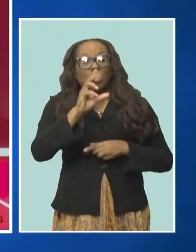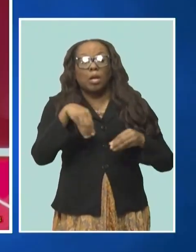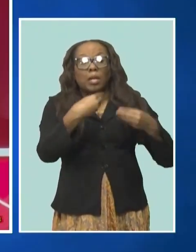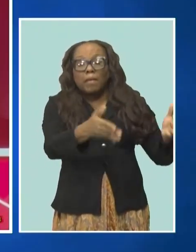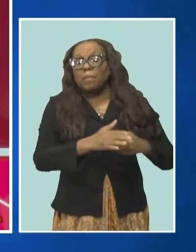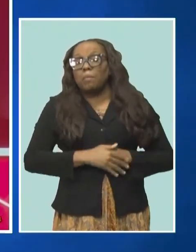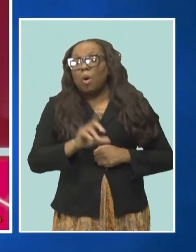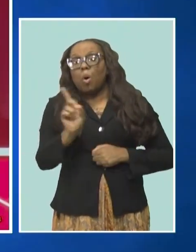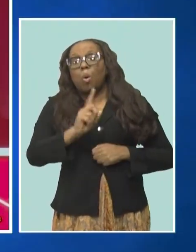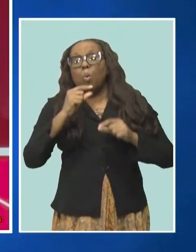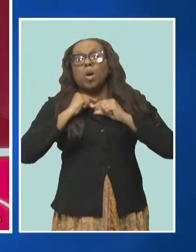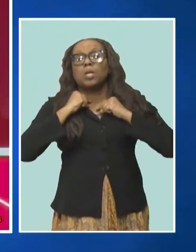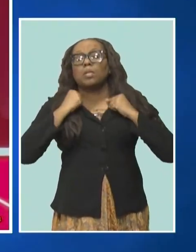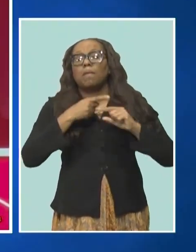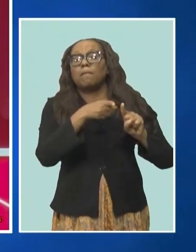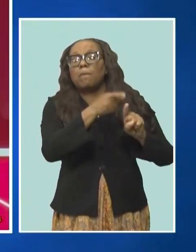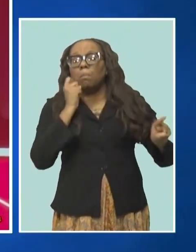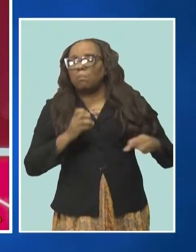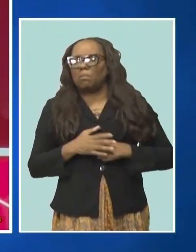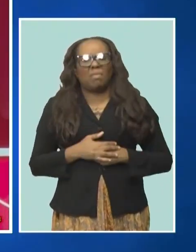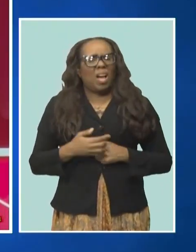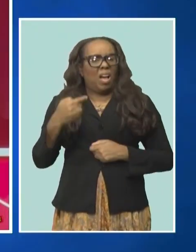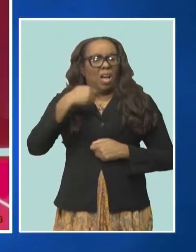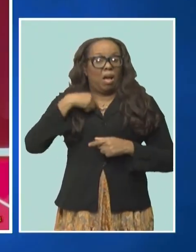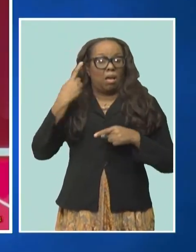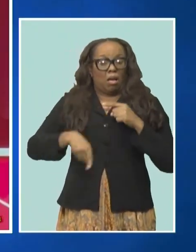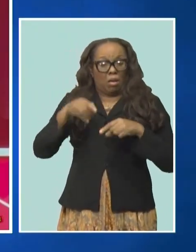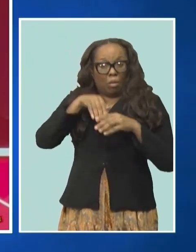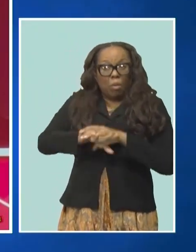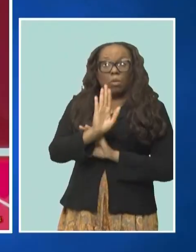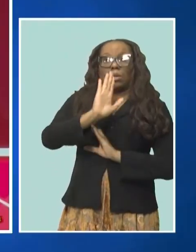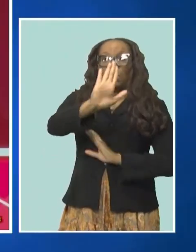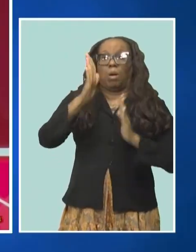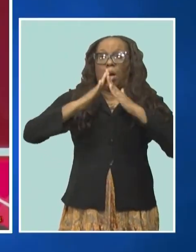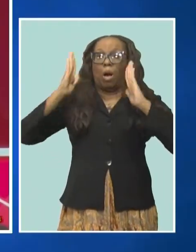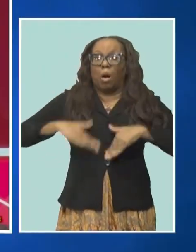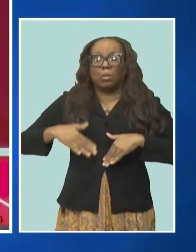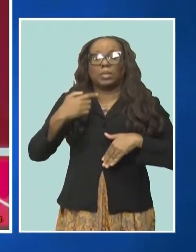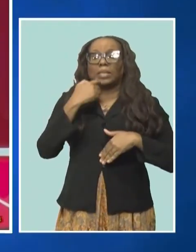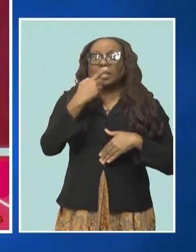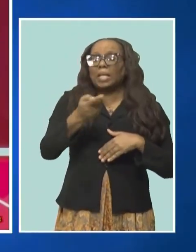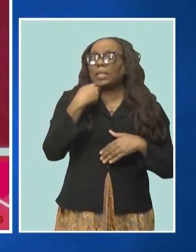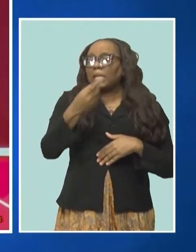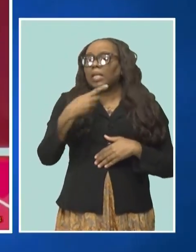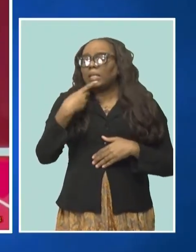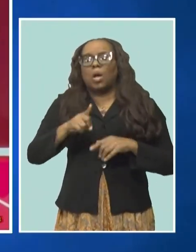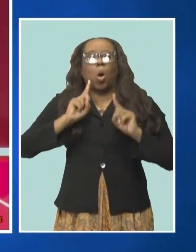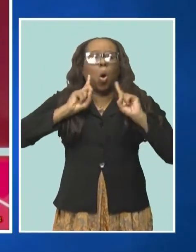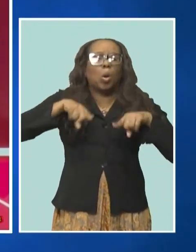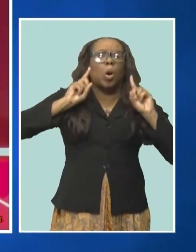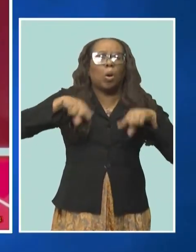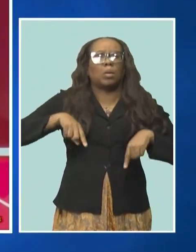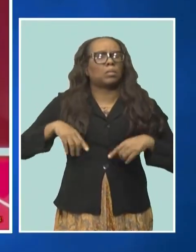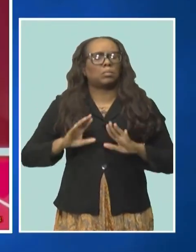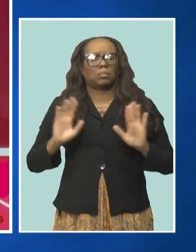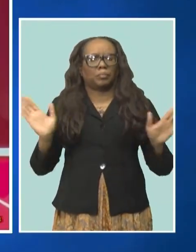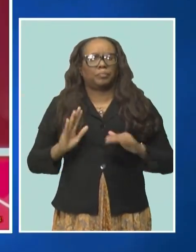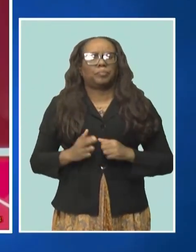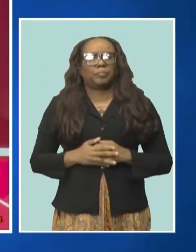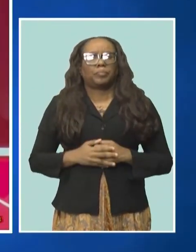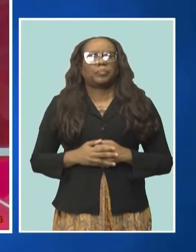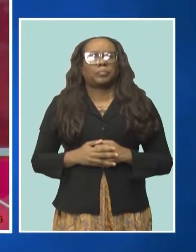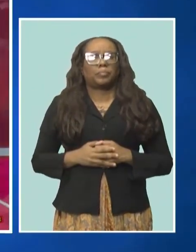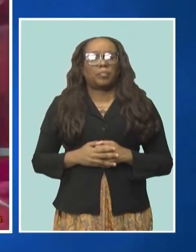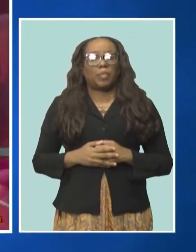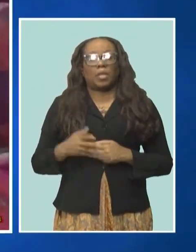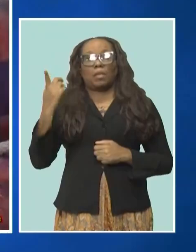he get it from. I can't come in your house and tell you these things. And during this campaign, I'm going to